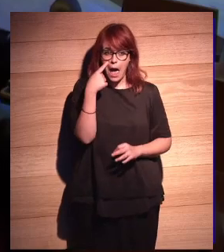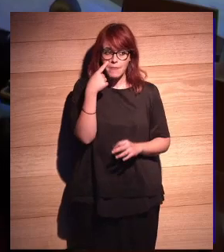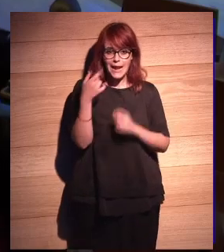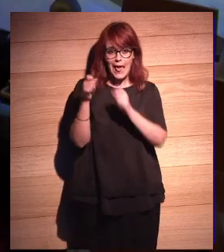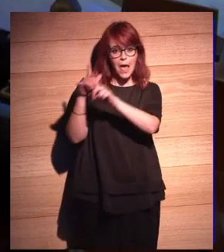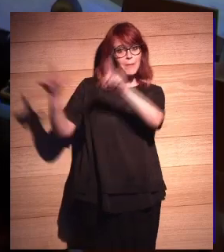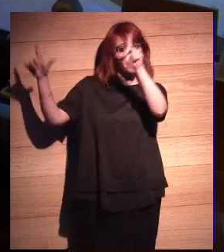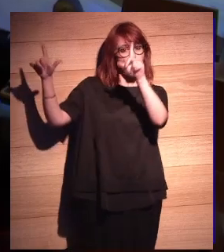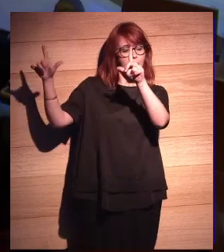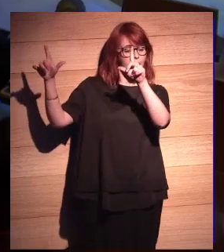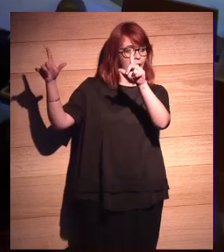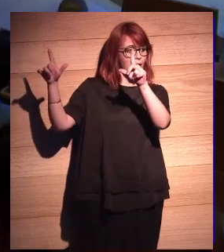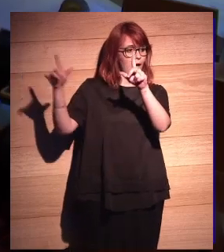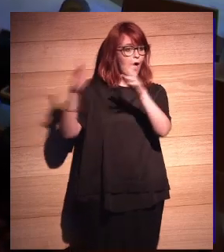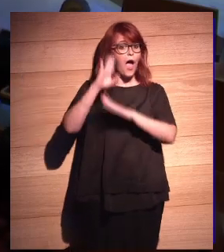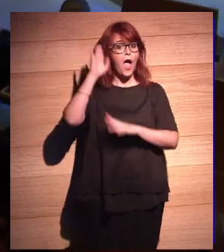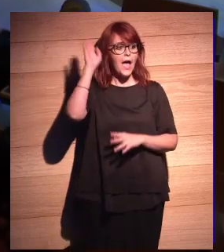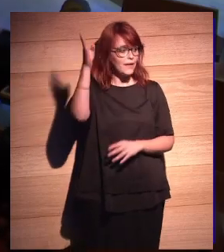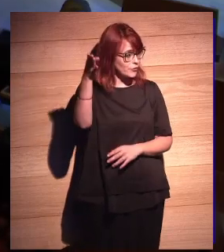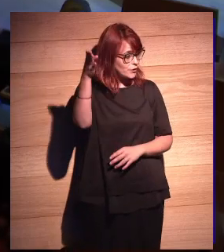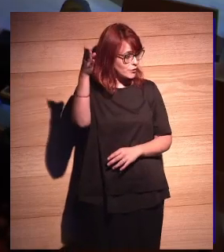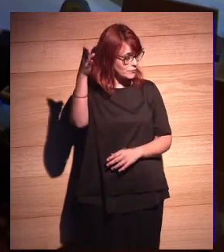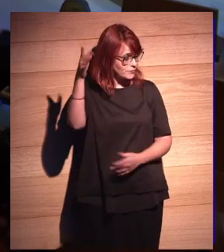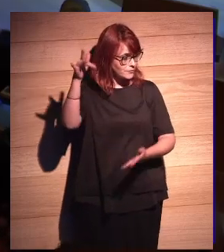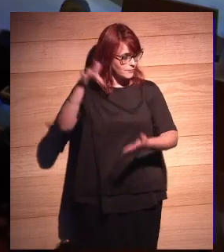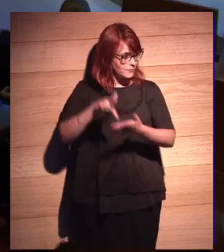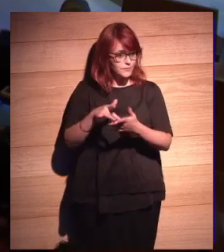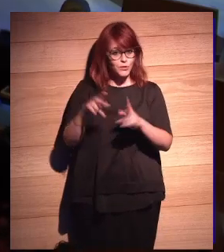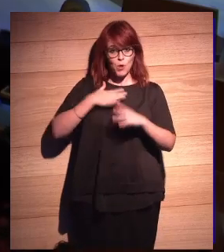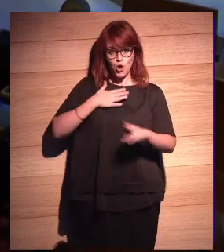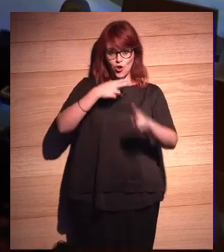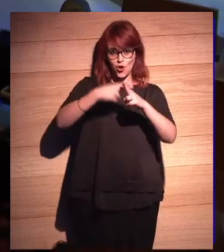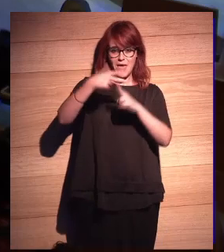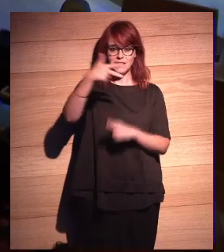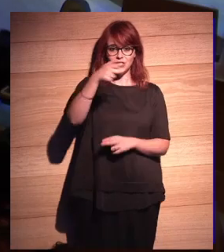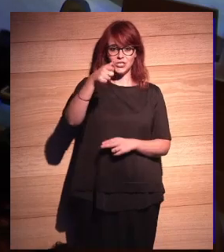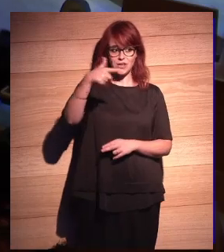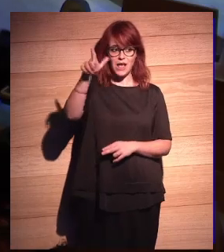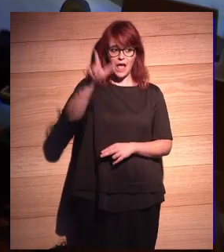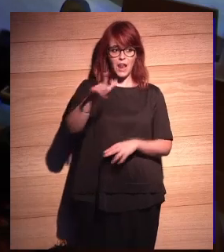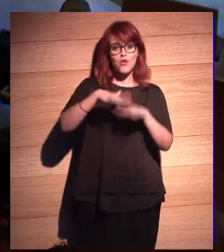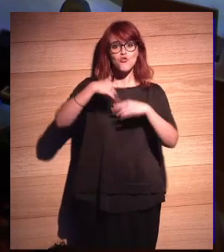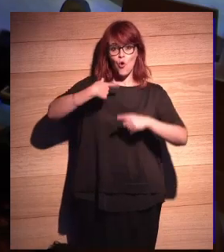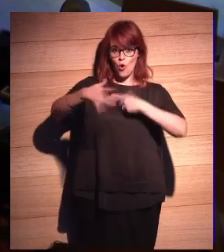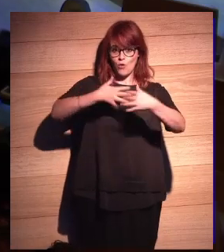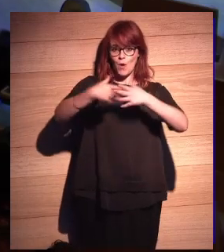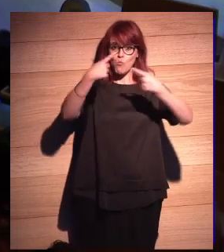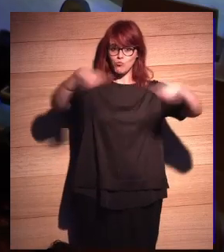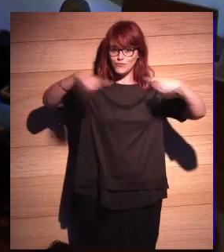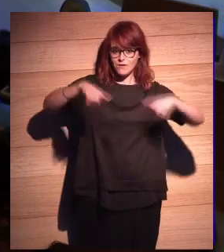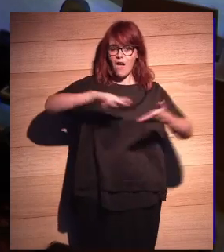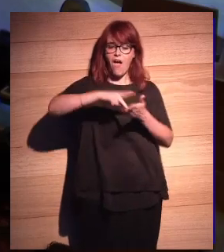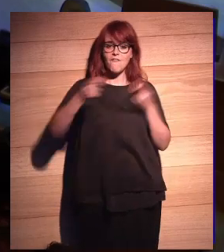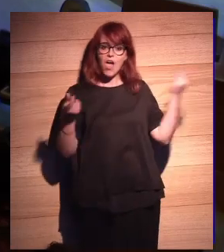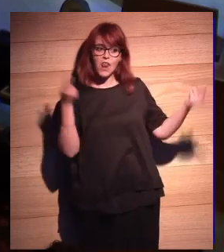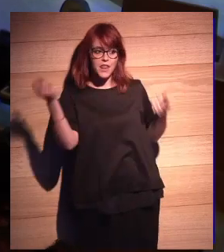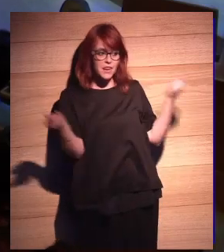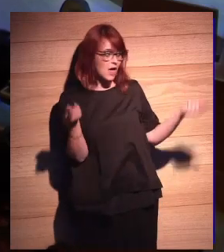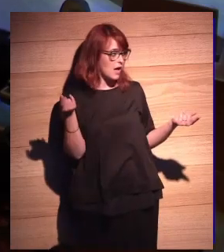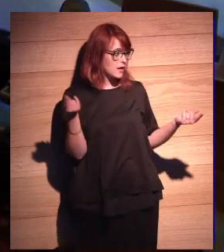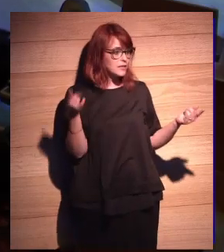screen. Hi. My name is Chagall, and I'm a musician and a performer.